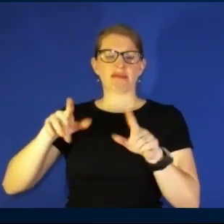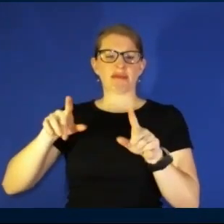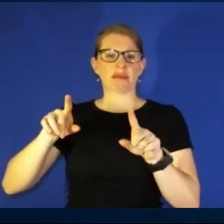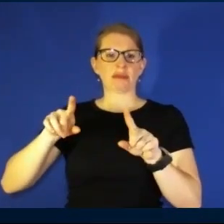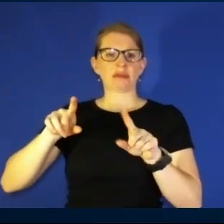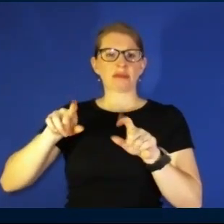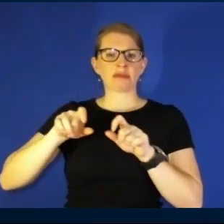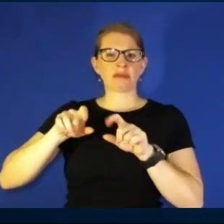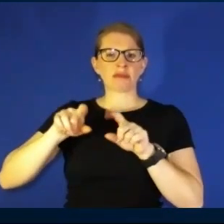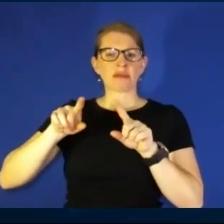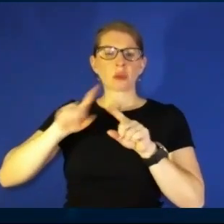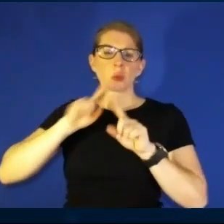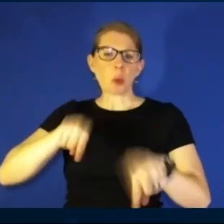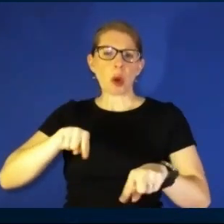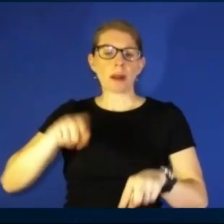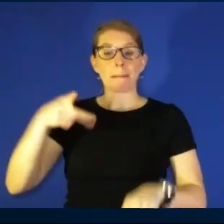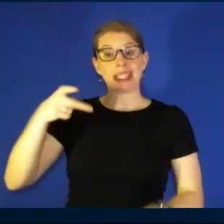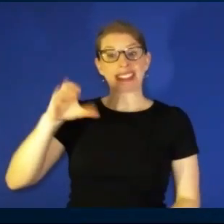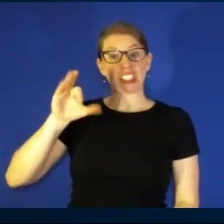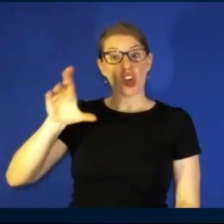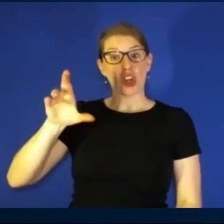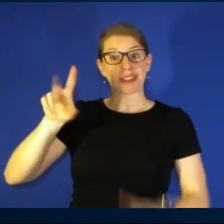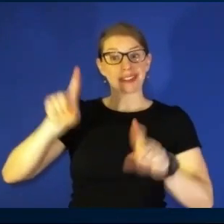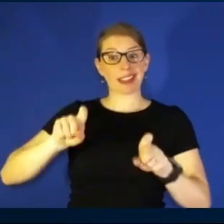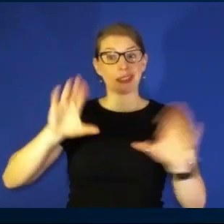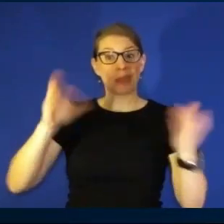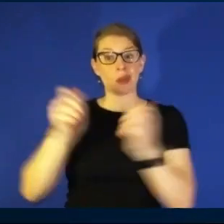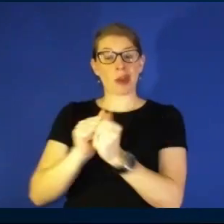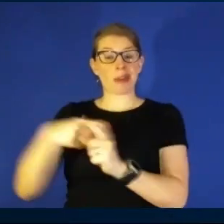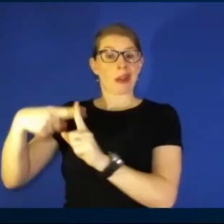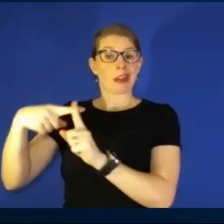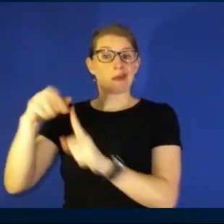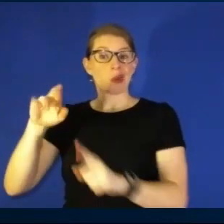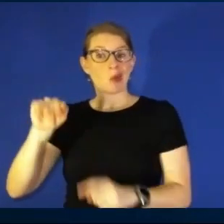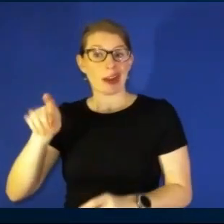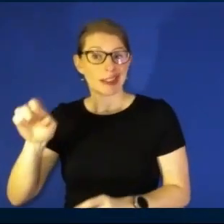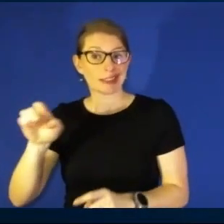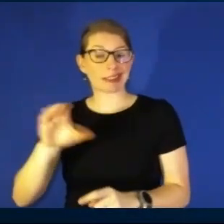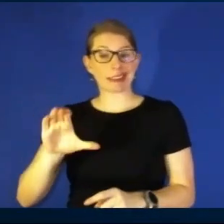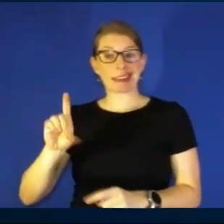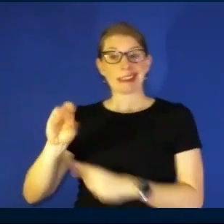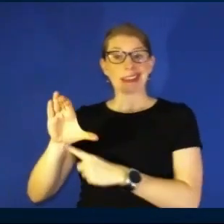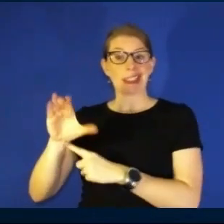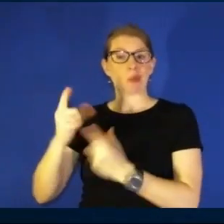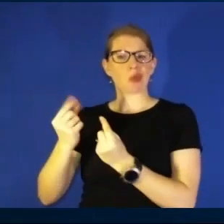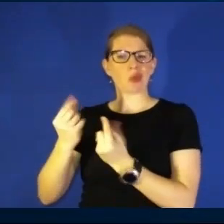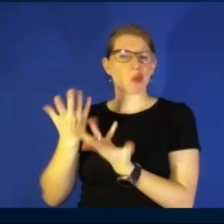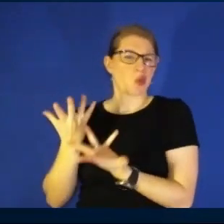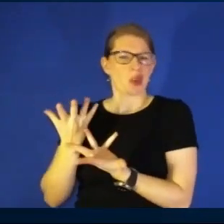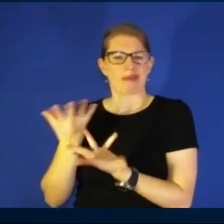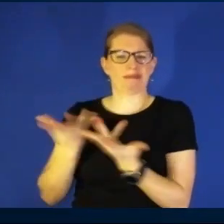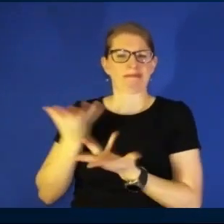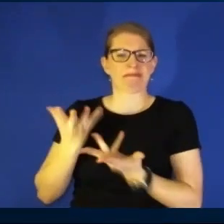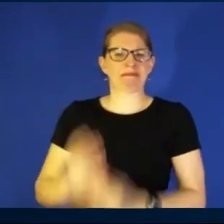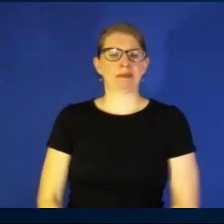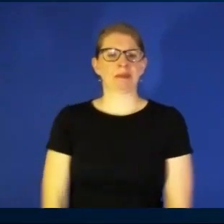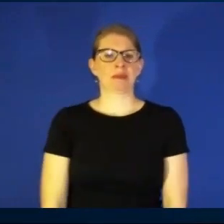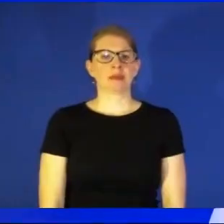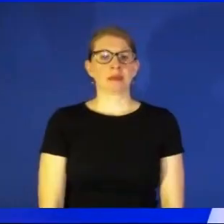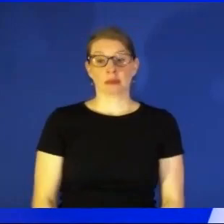PCR tests compared with the positivity rates, what's the CDC doing? Dr. Hawkinson, I'll go to you again. As far